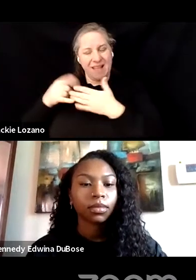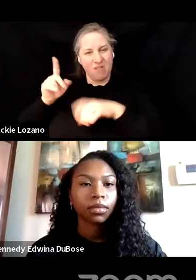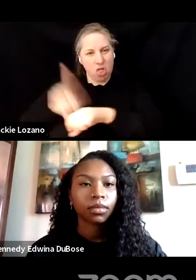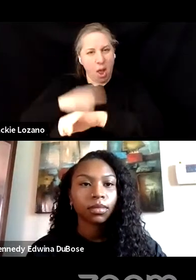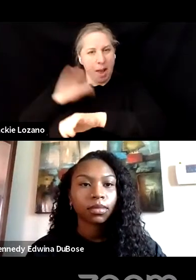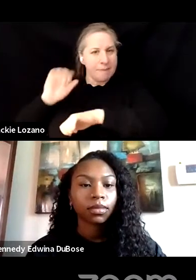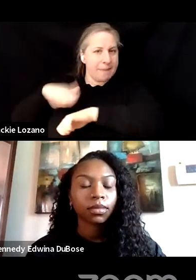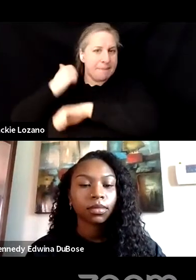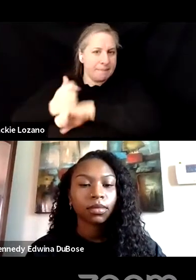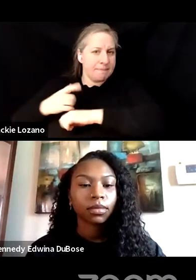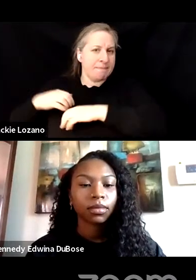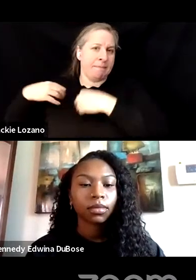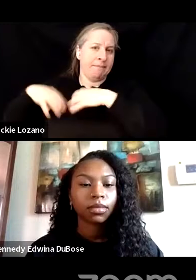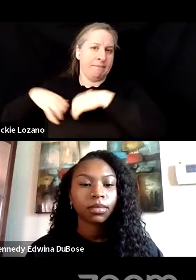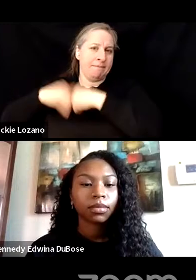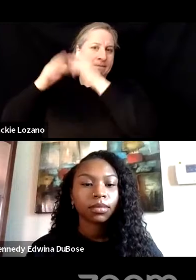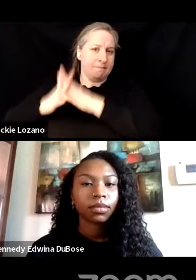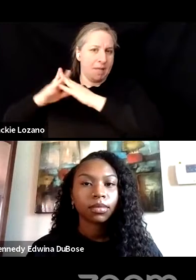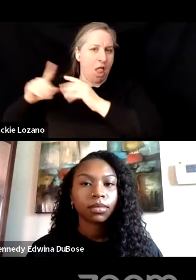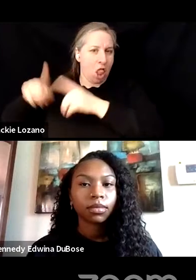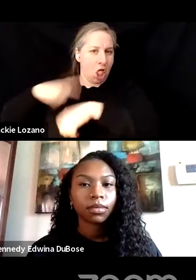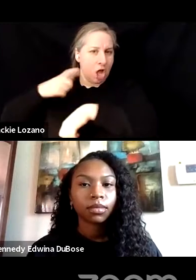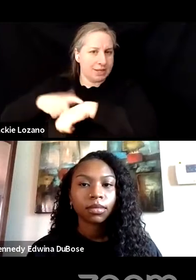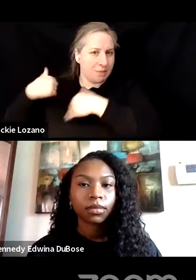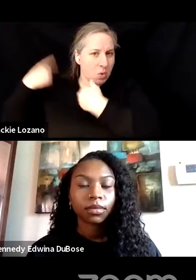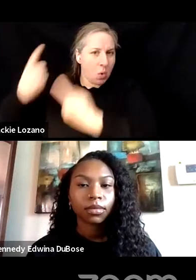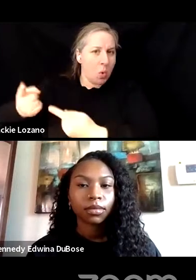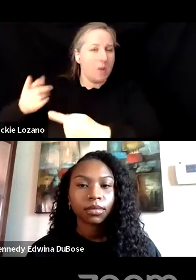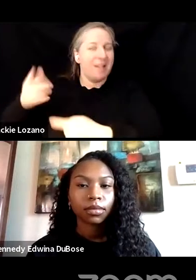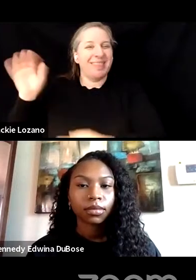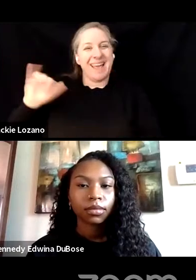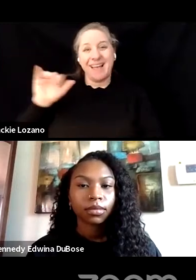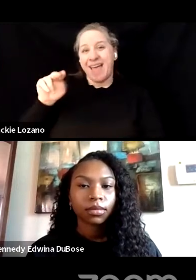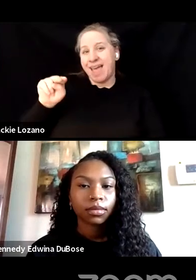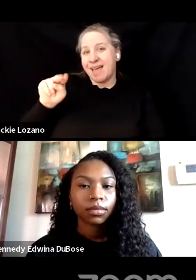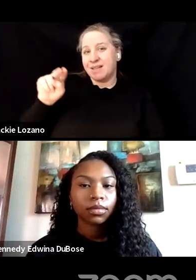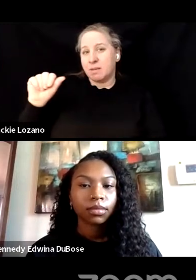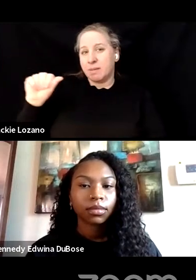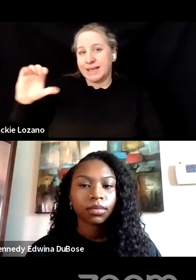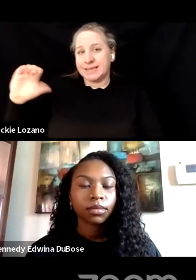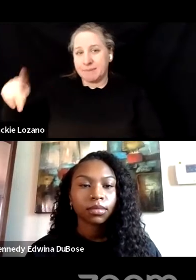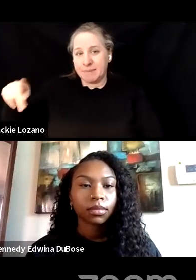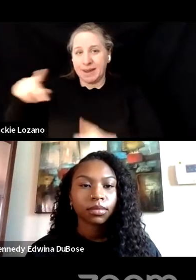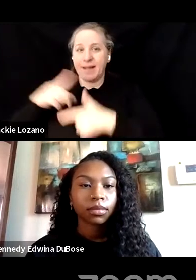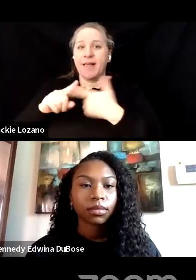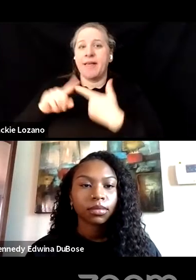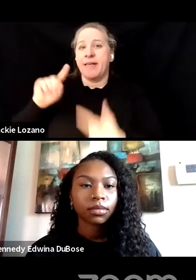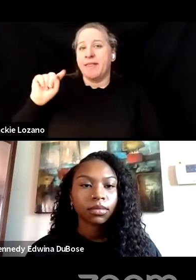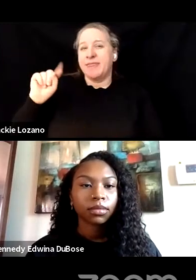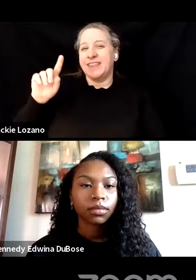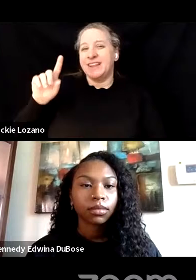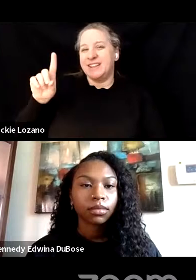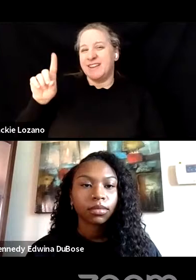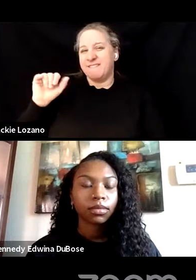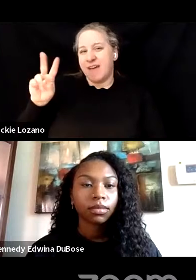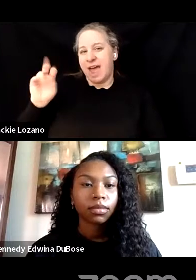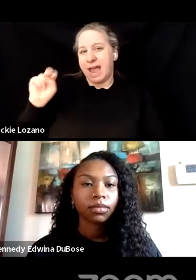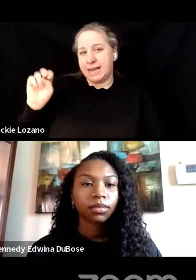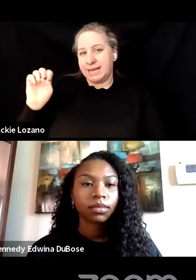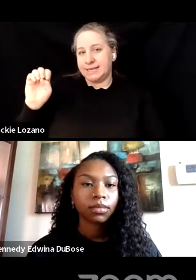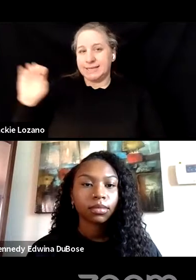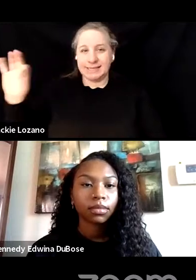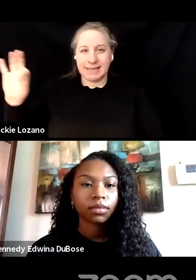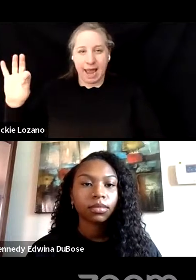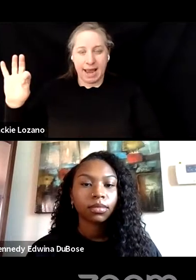that were created a while ago, such as the NAACP, the Divine Nine Fraternity and Sororities, the Urban